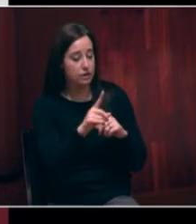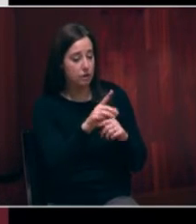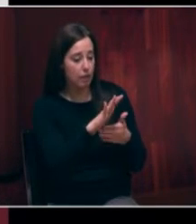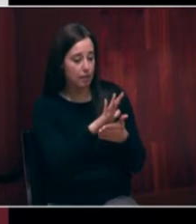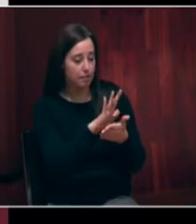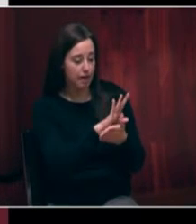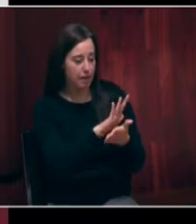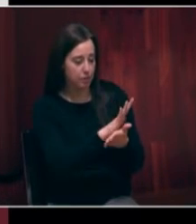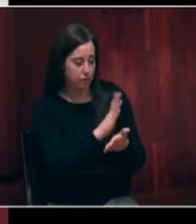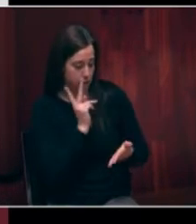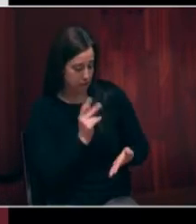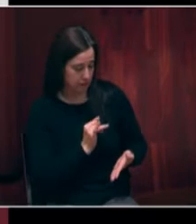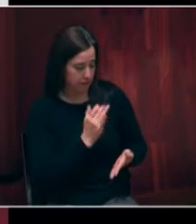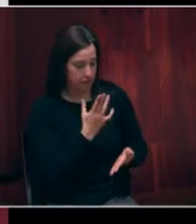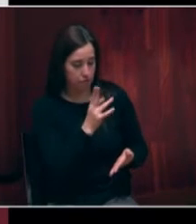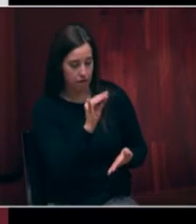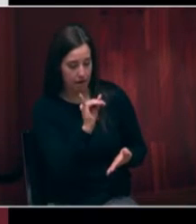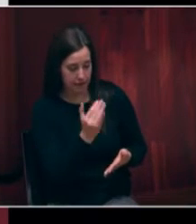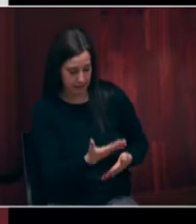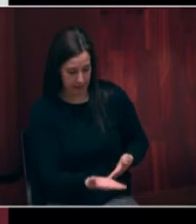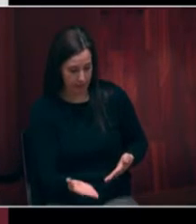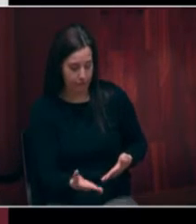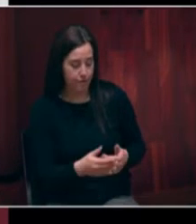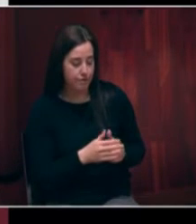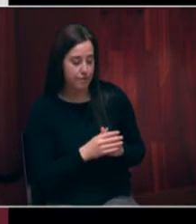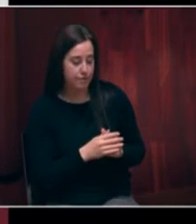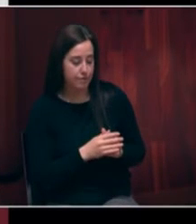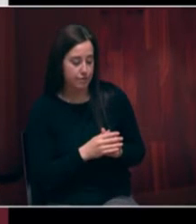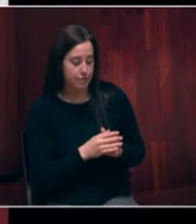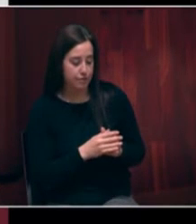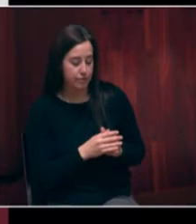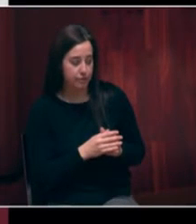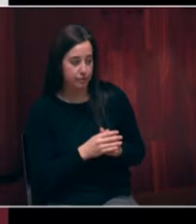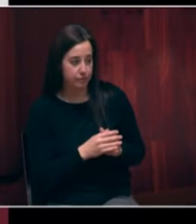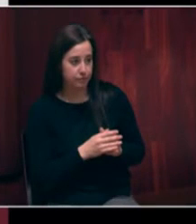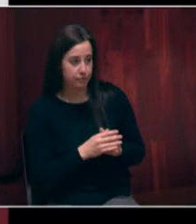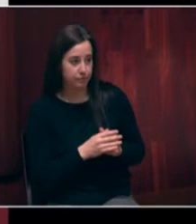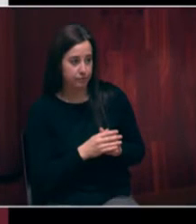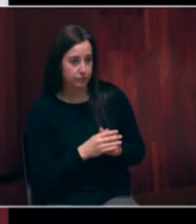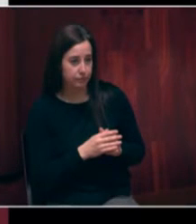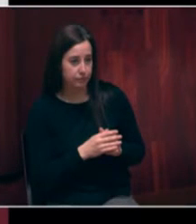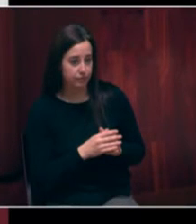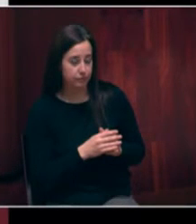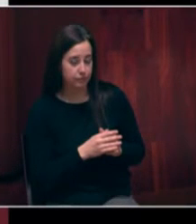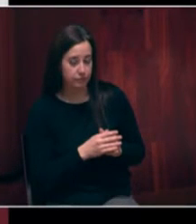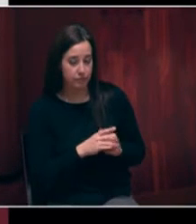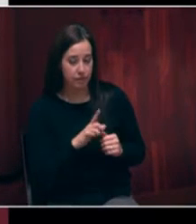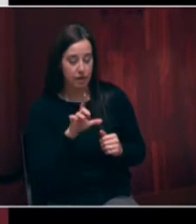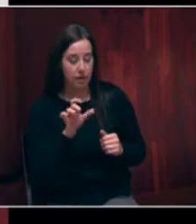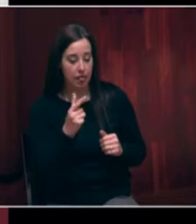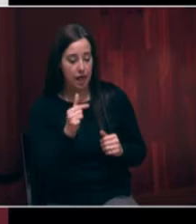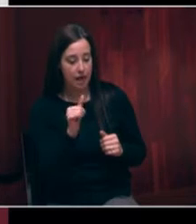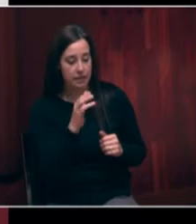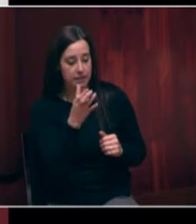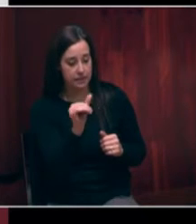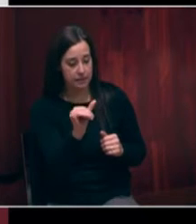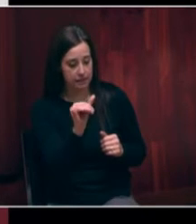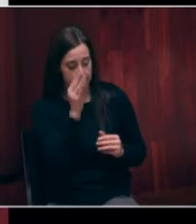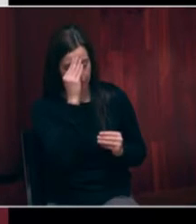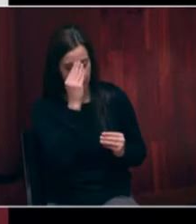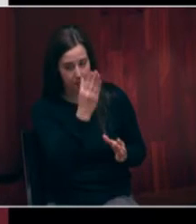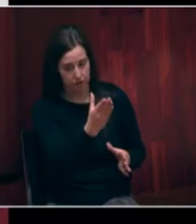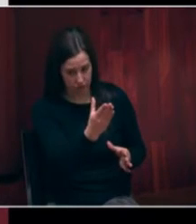information are contained in them and also other places. But legacy information. So this is the big elephant in the room.